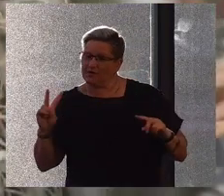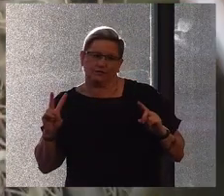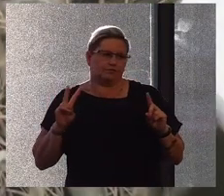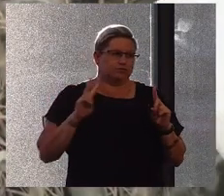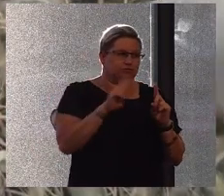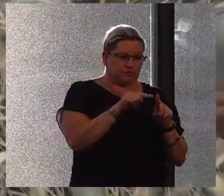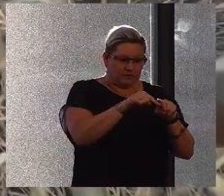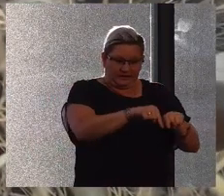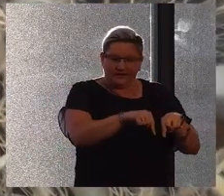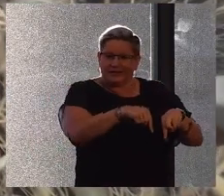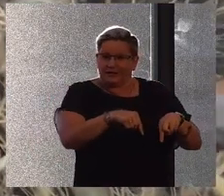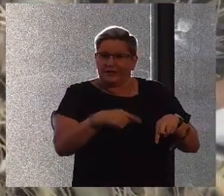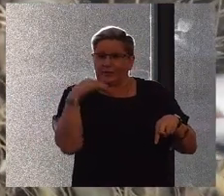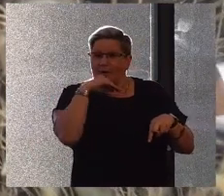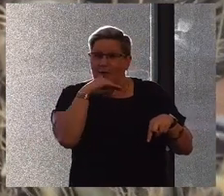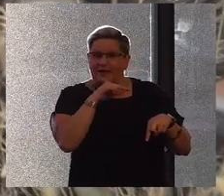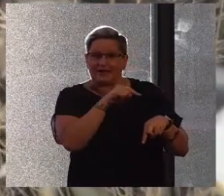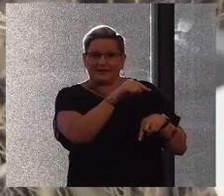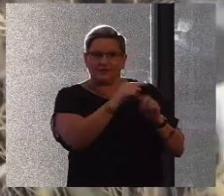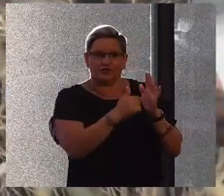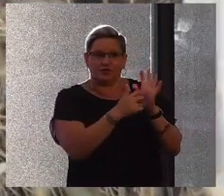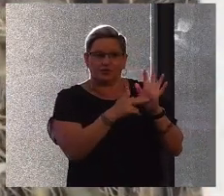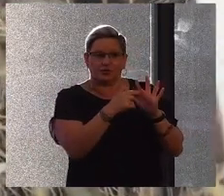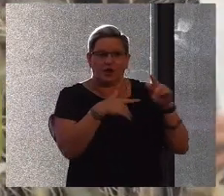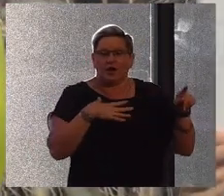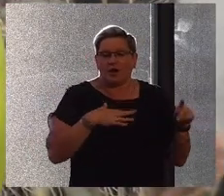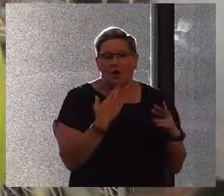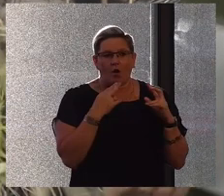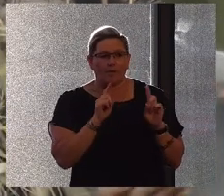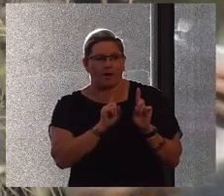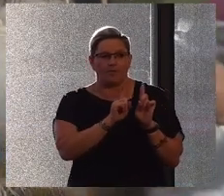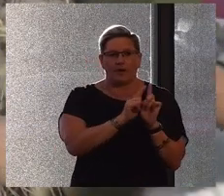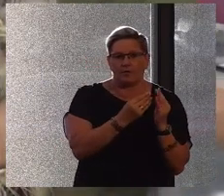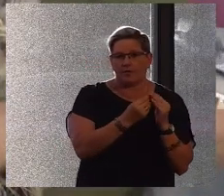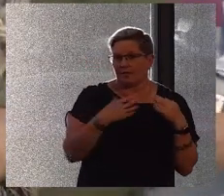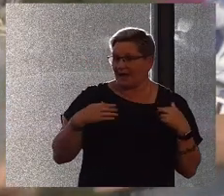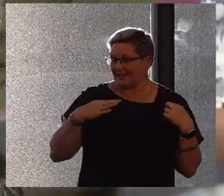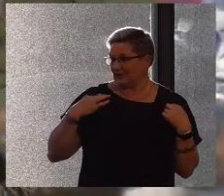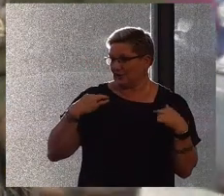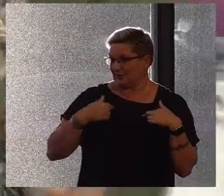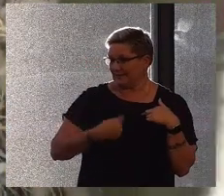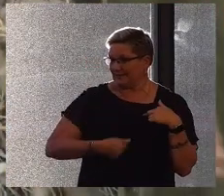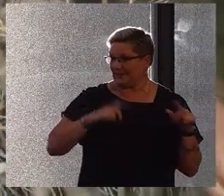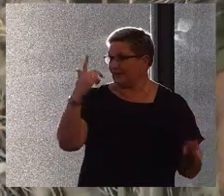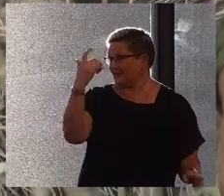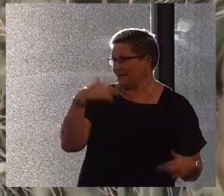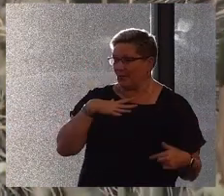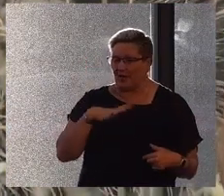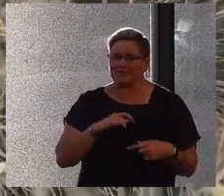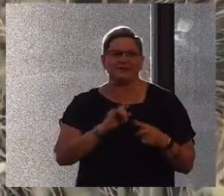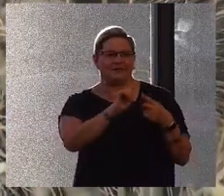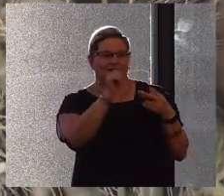because she's here in Melbourne and I want a selfie, potentially with my shirt. Anyway, and the other